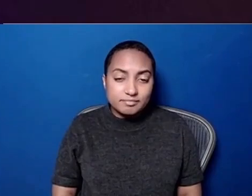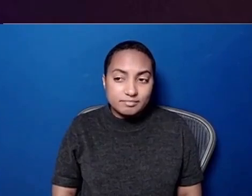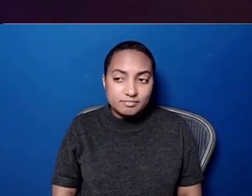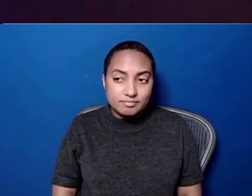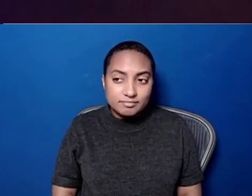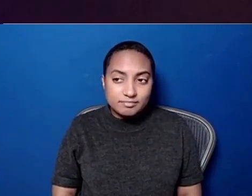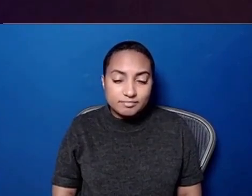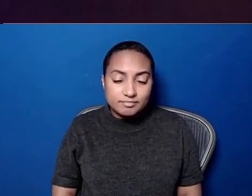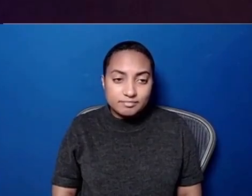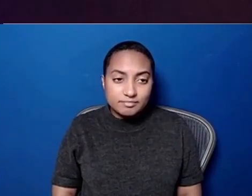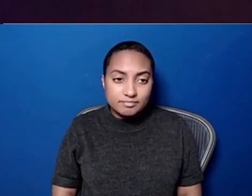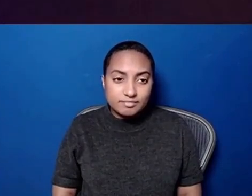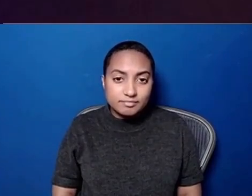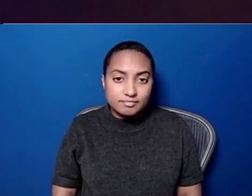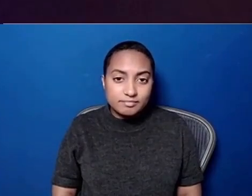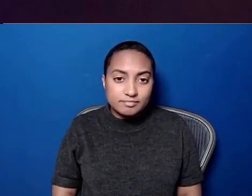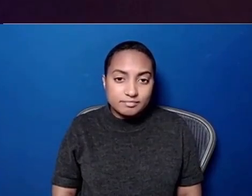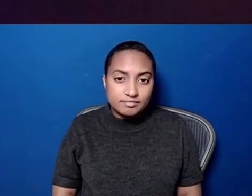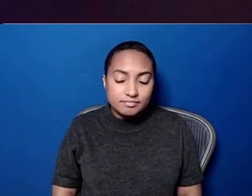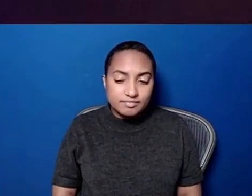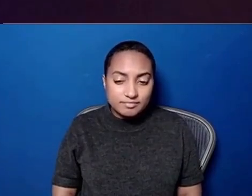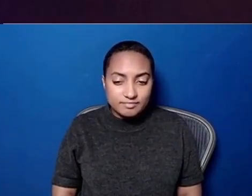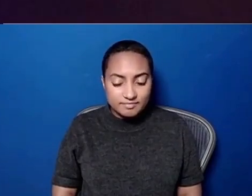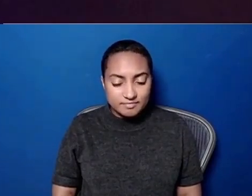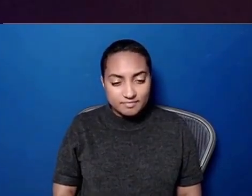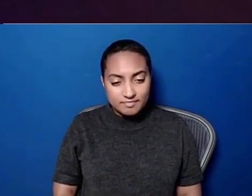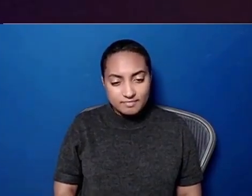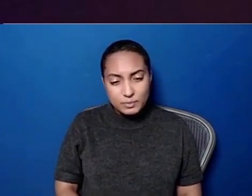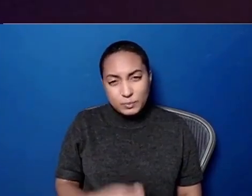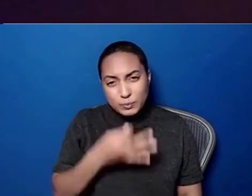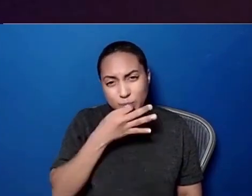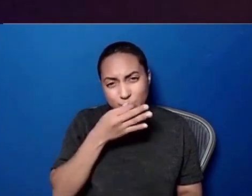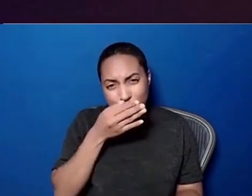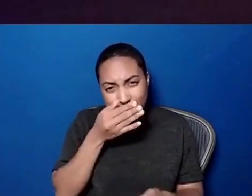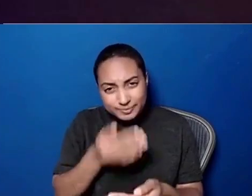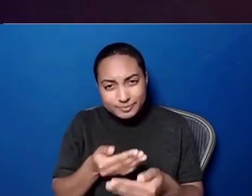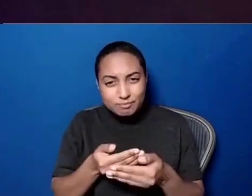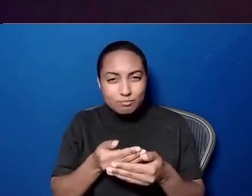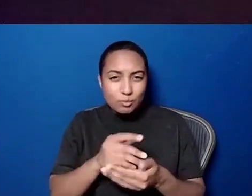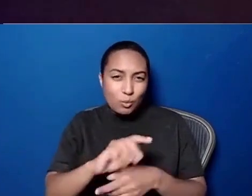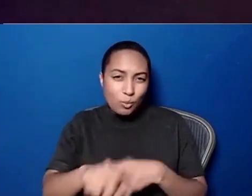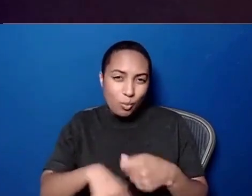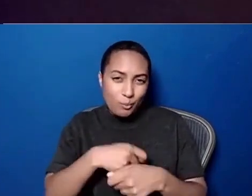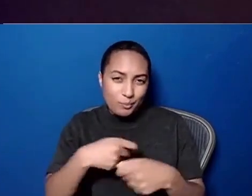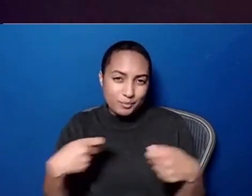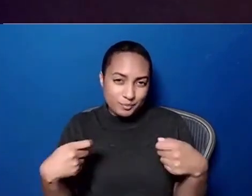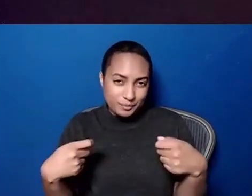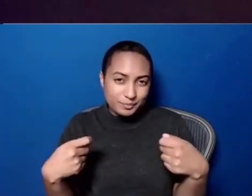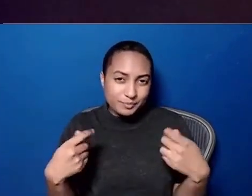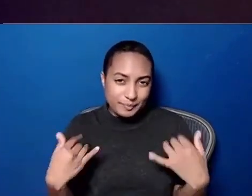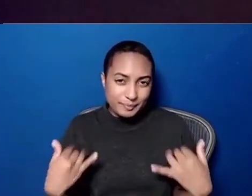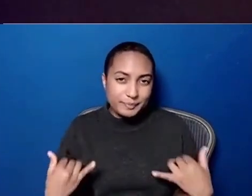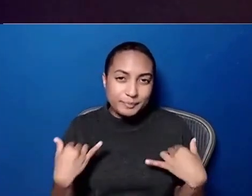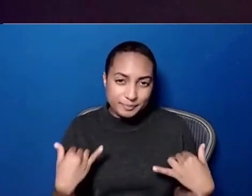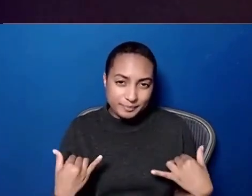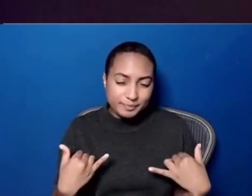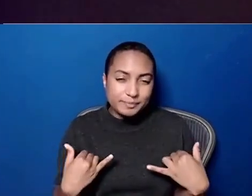We are turning toward closing our time together now, beloveds.